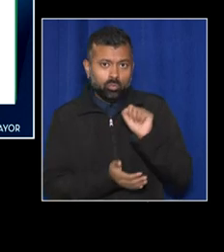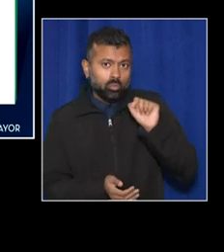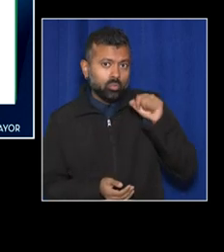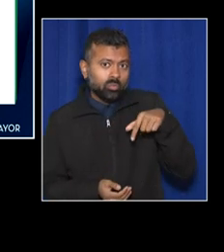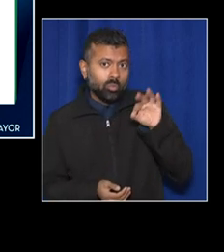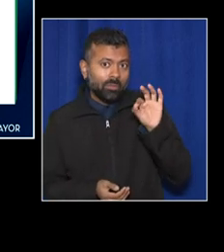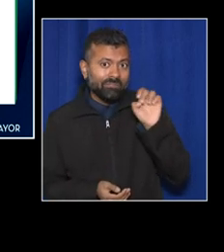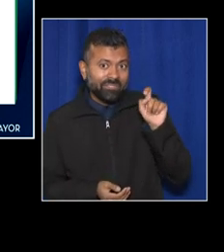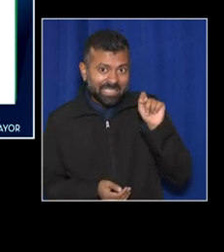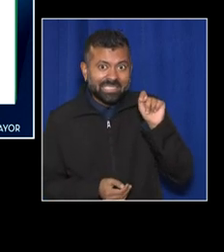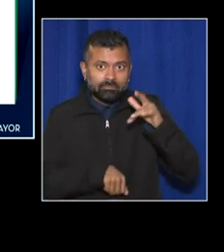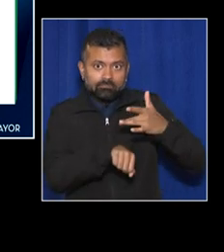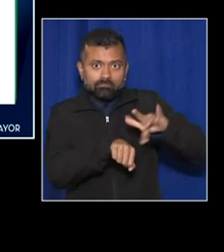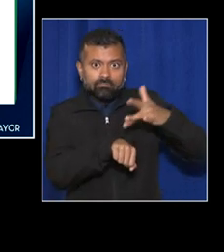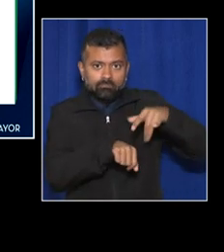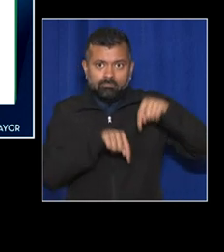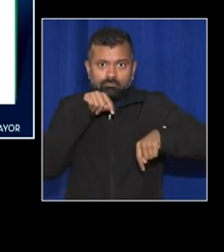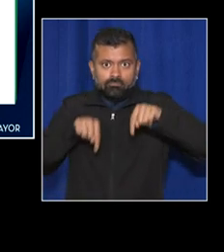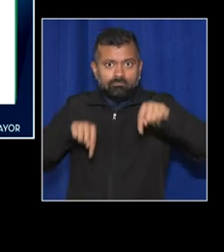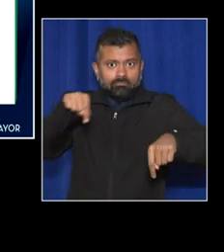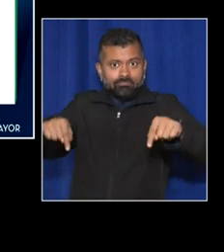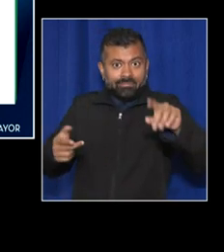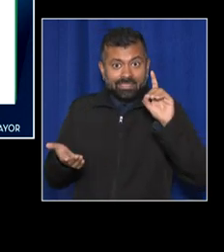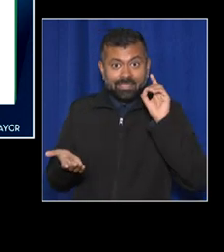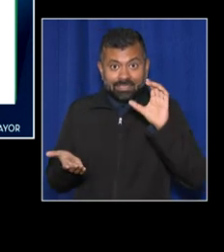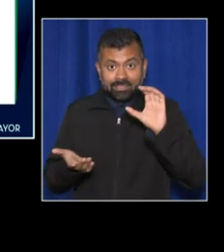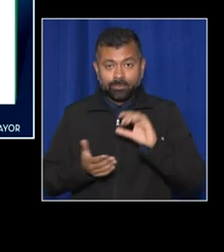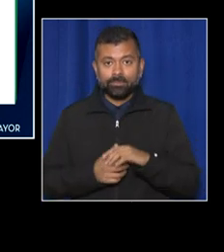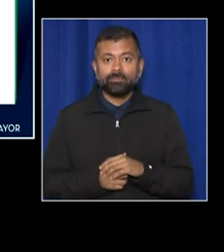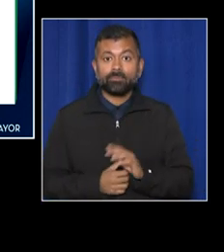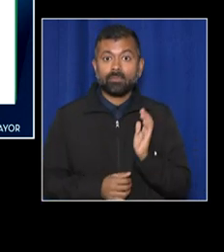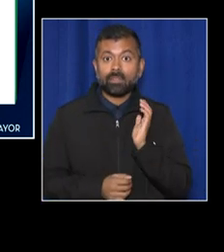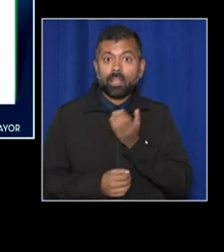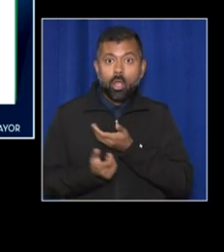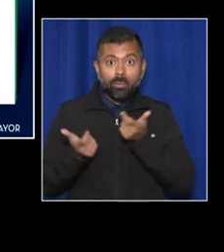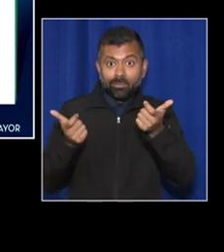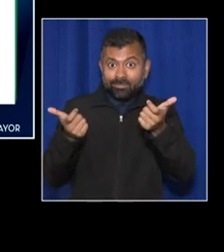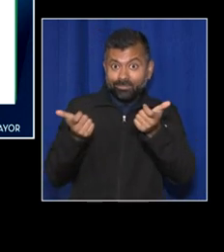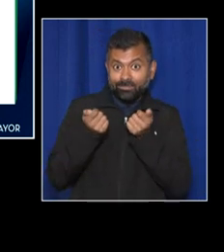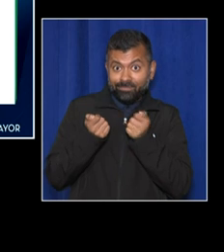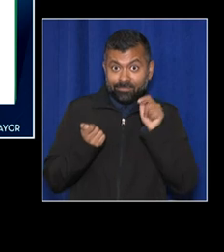in our Comeback Plan and Downtown Action Plan. And